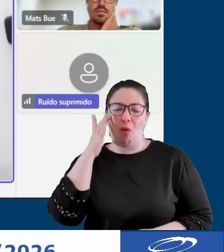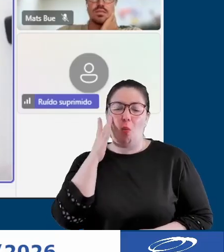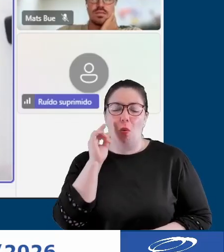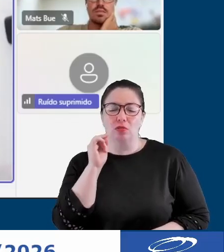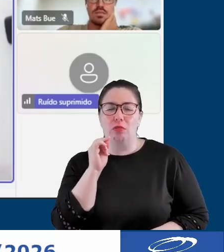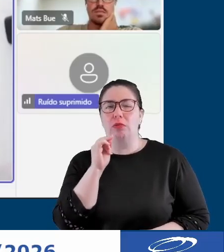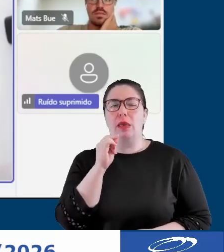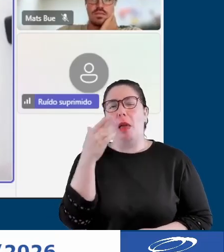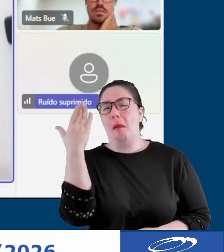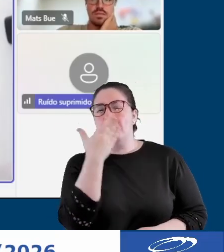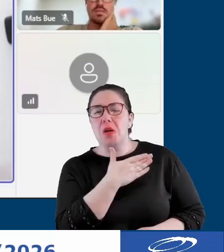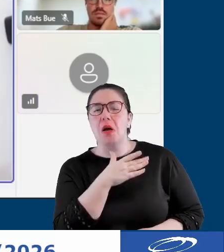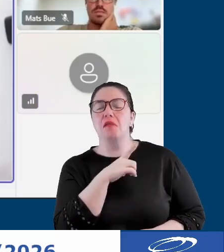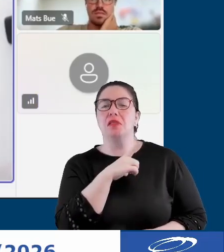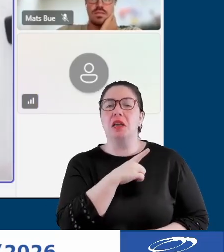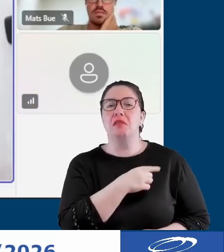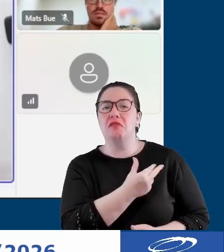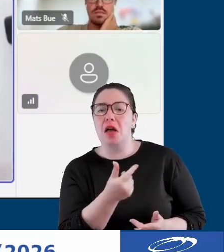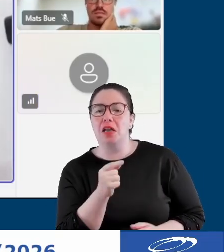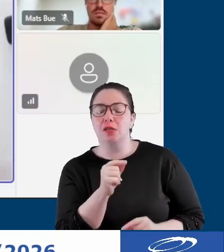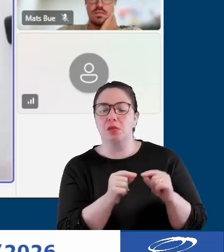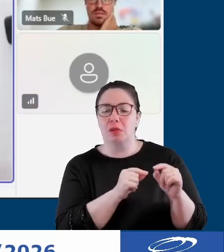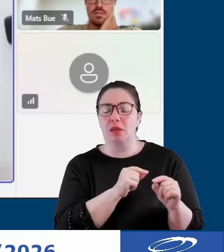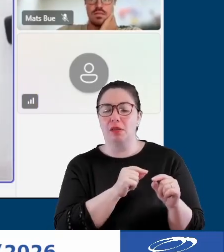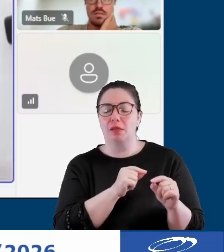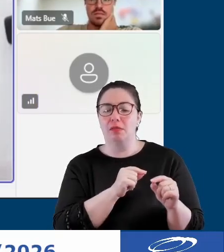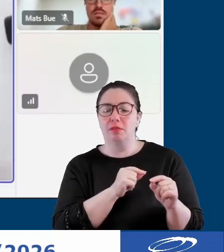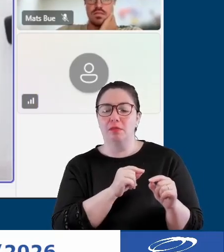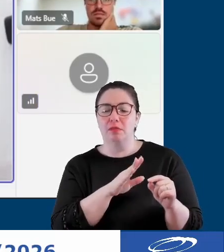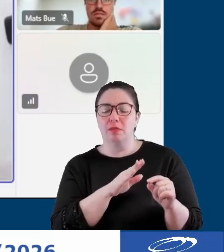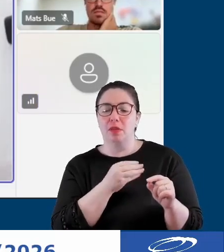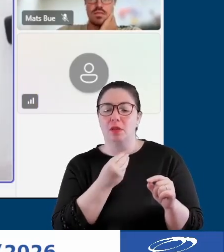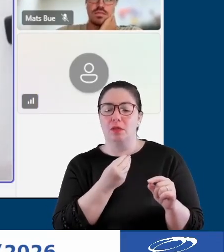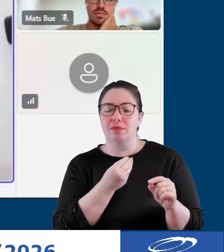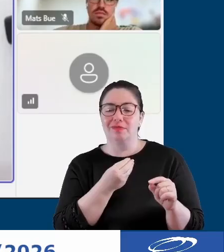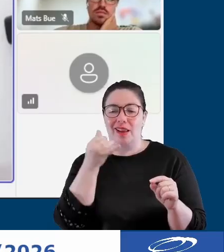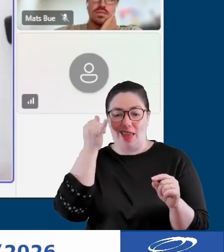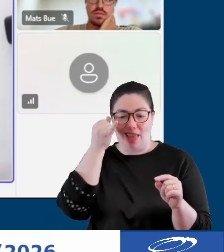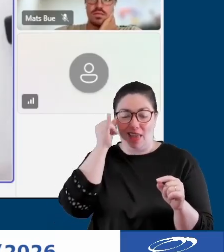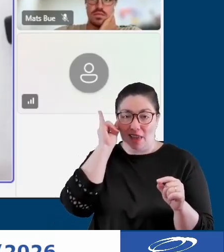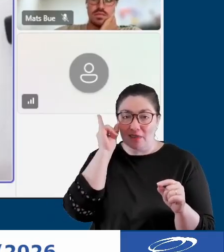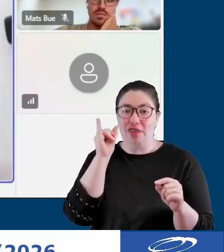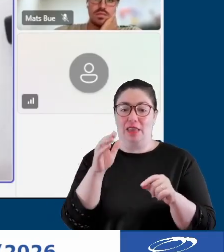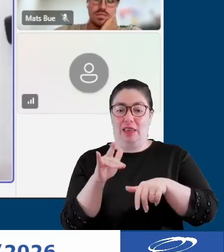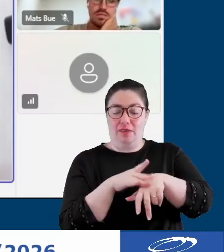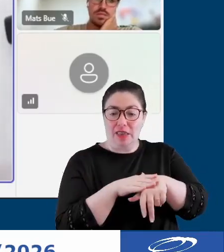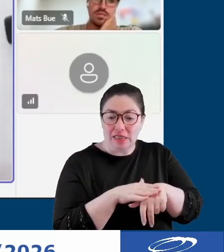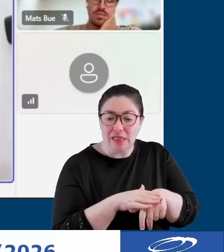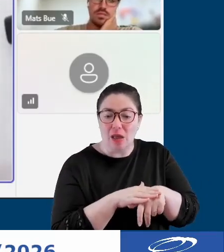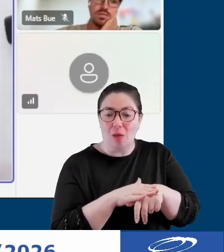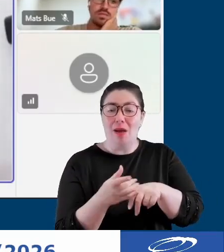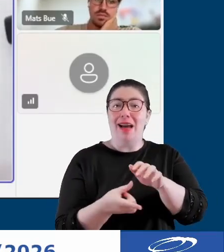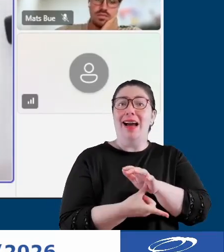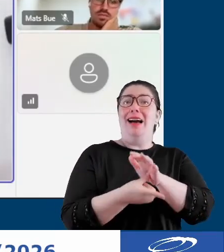that Vanco powder will prevent postoperative infection. We're probably